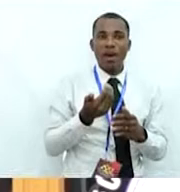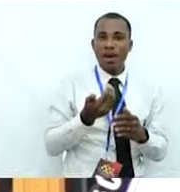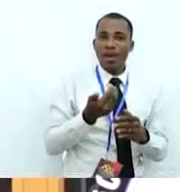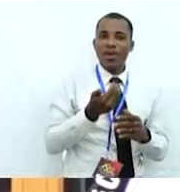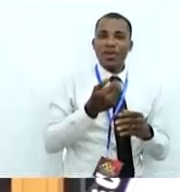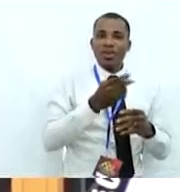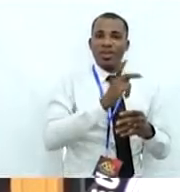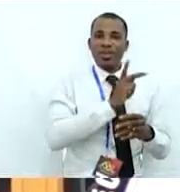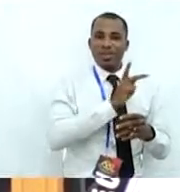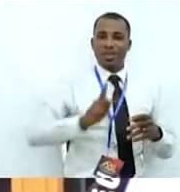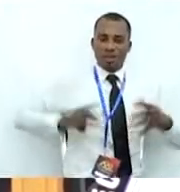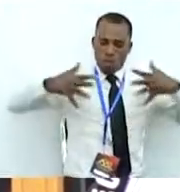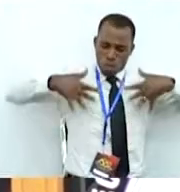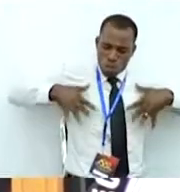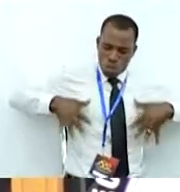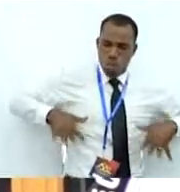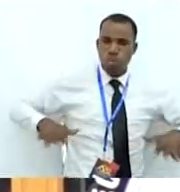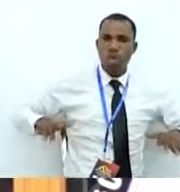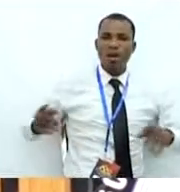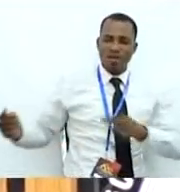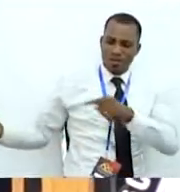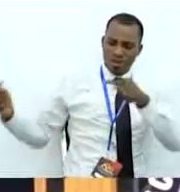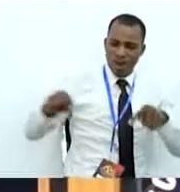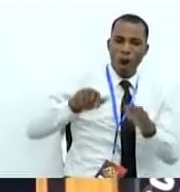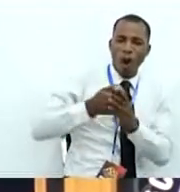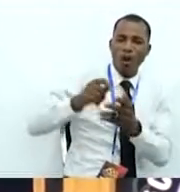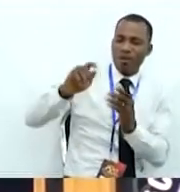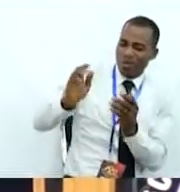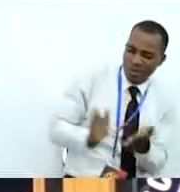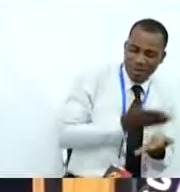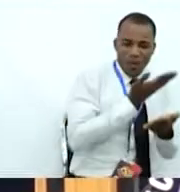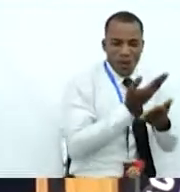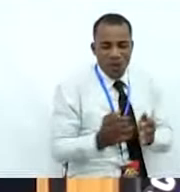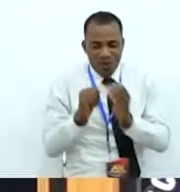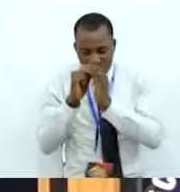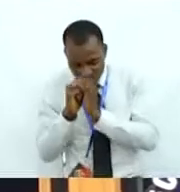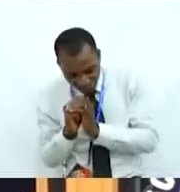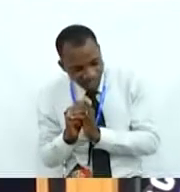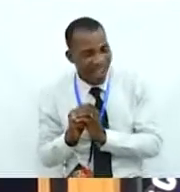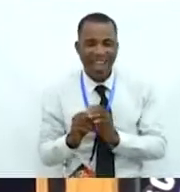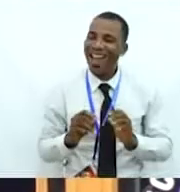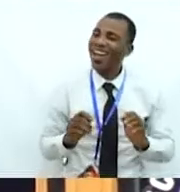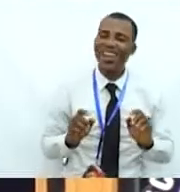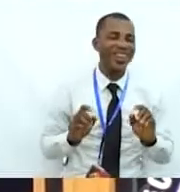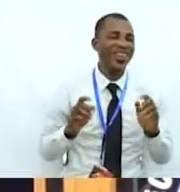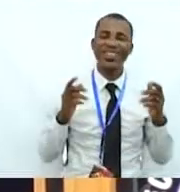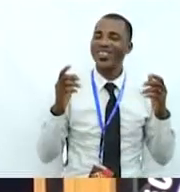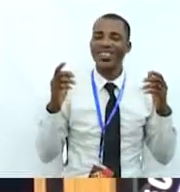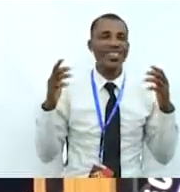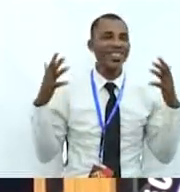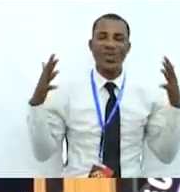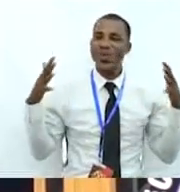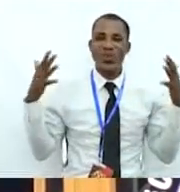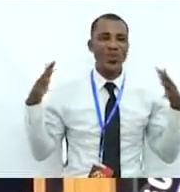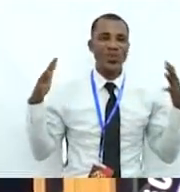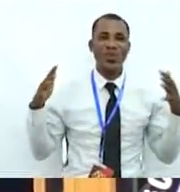splendor, and they bow and they worship. Go for the tips. These people are